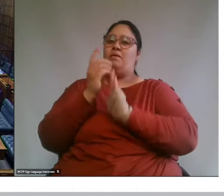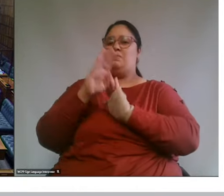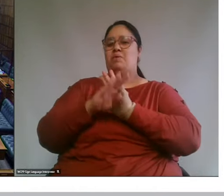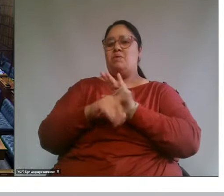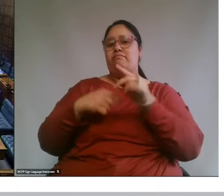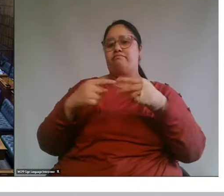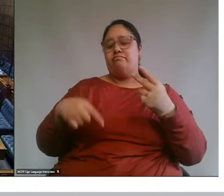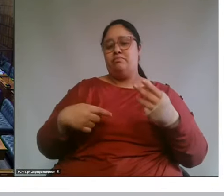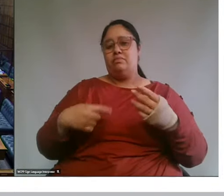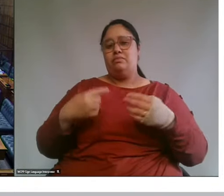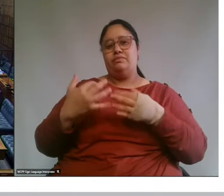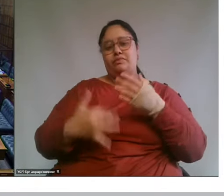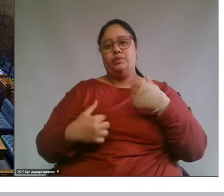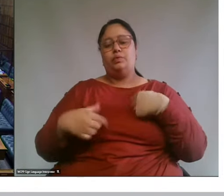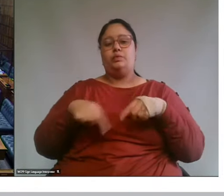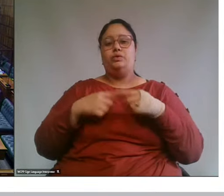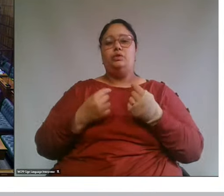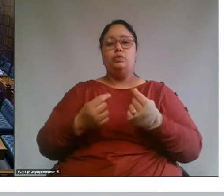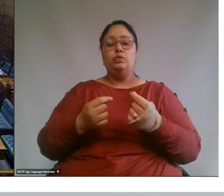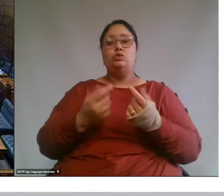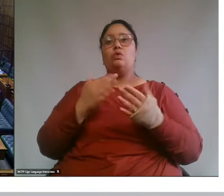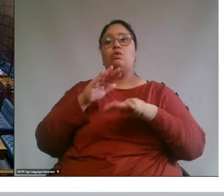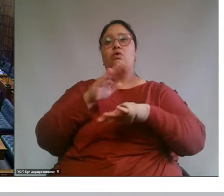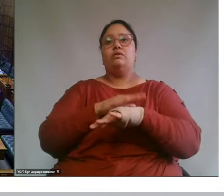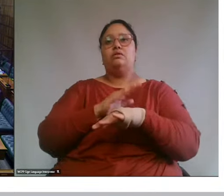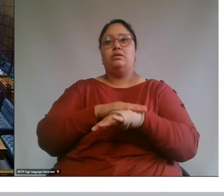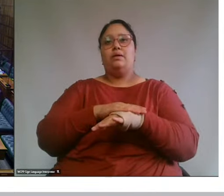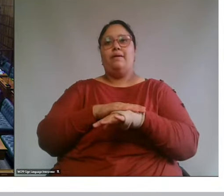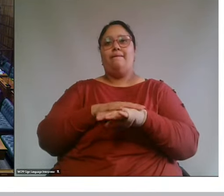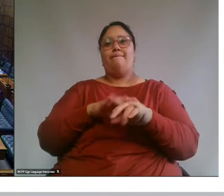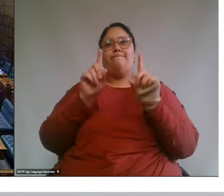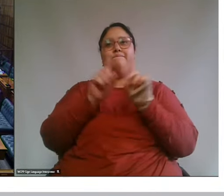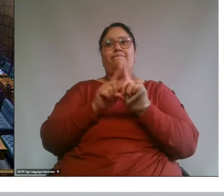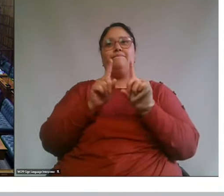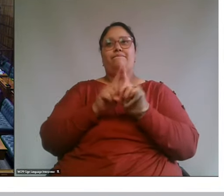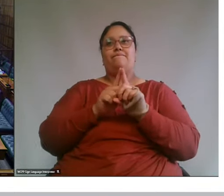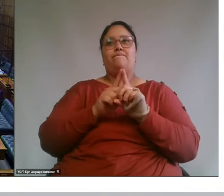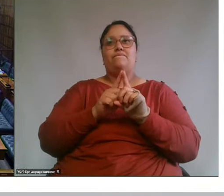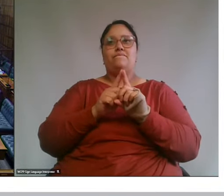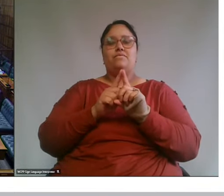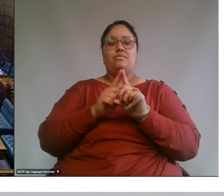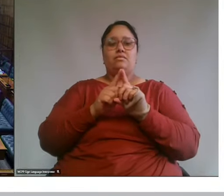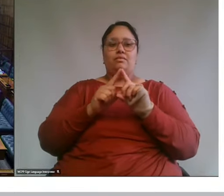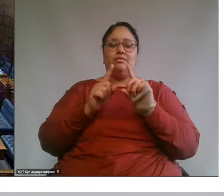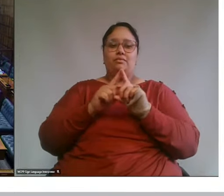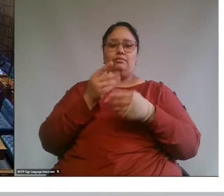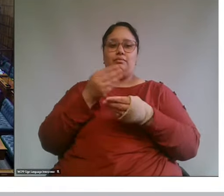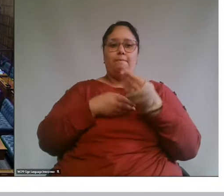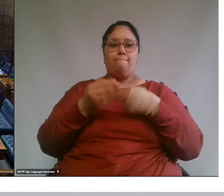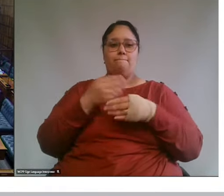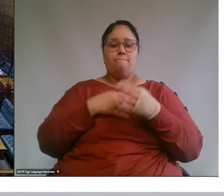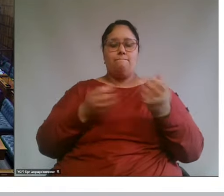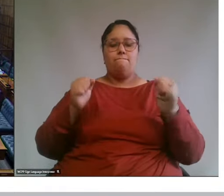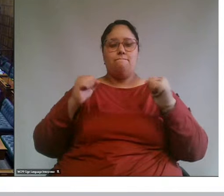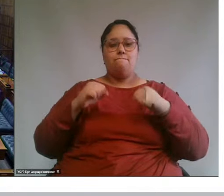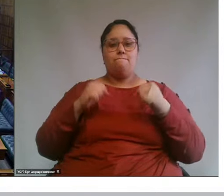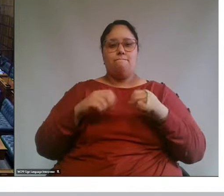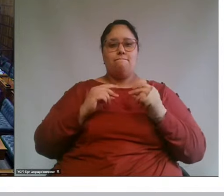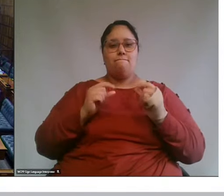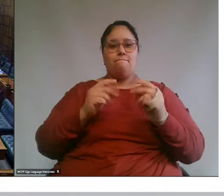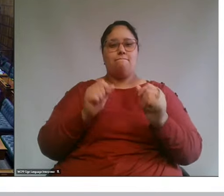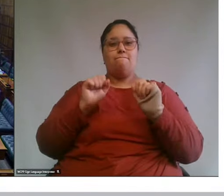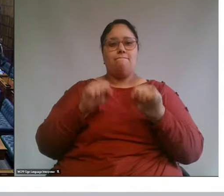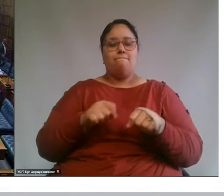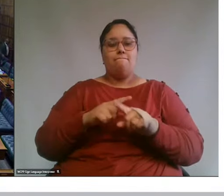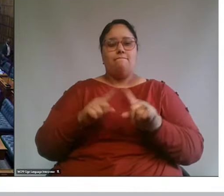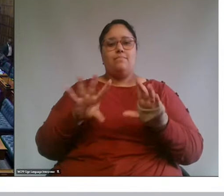Etc so over time that becomes a trade agreement and and sometimes the trade agreements are quite rapid um of we've